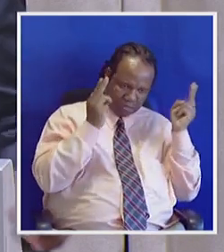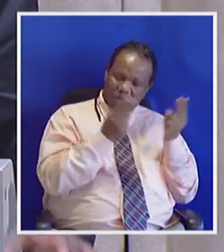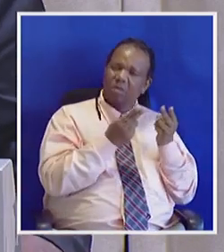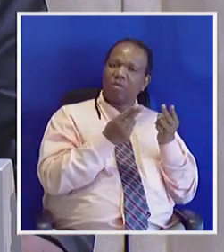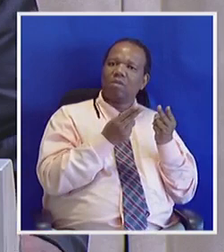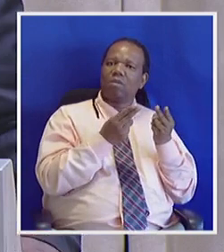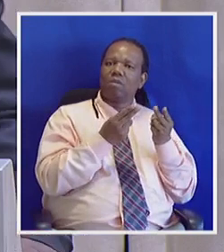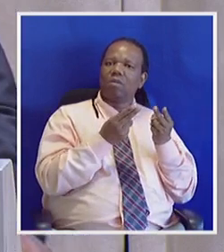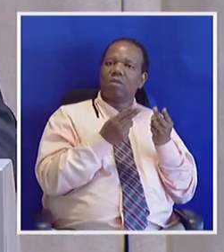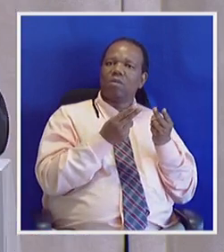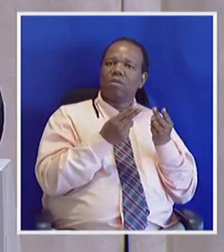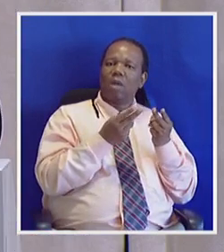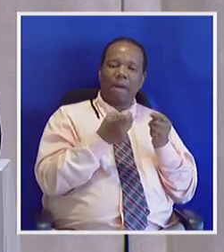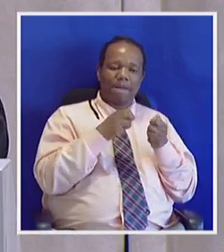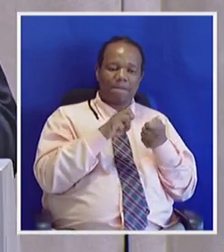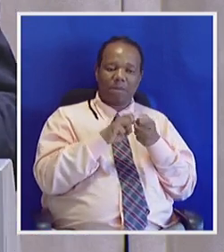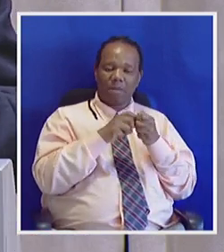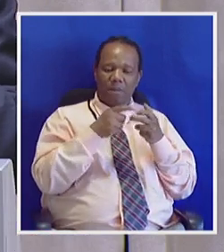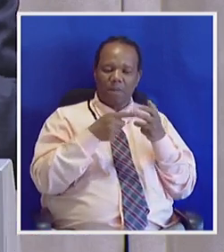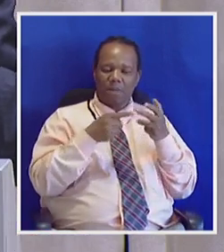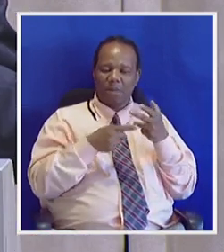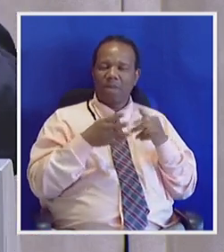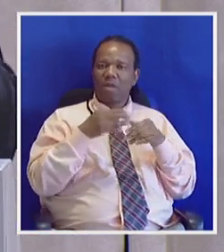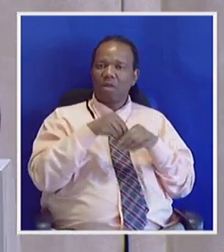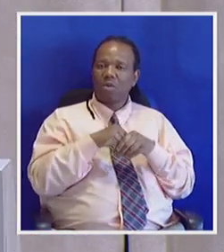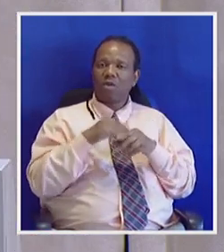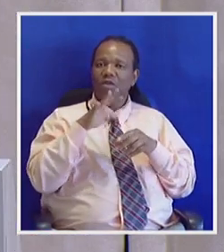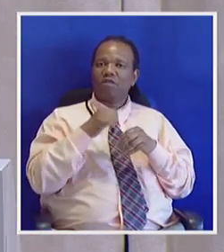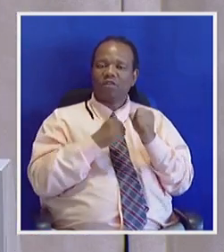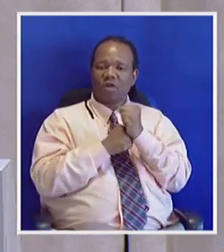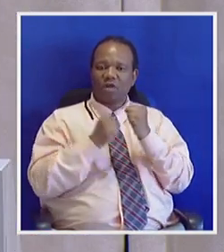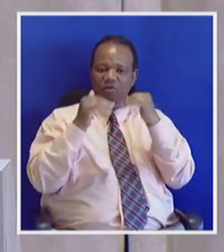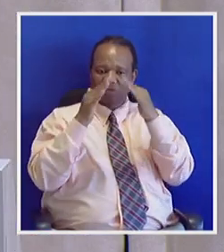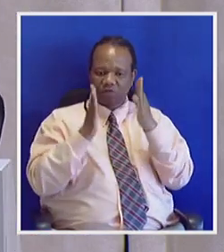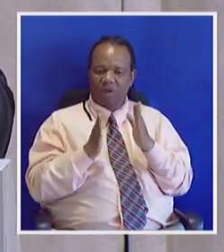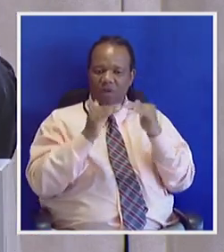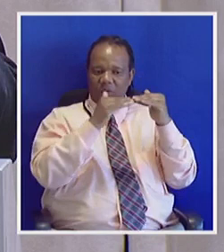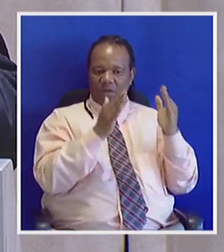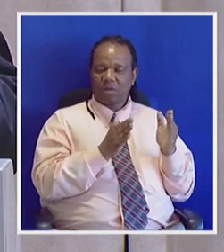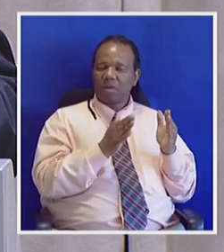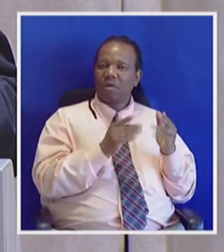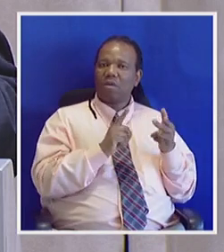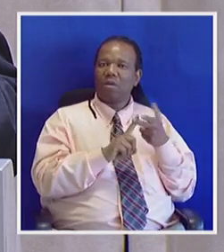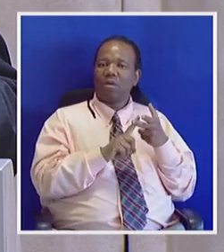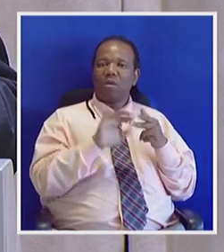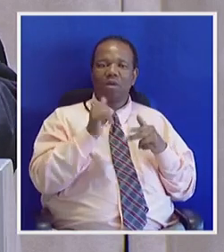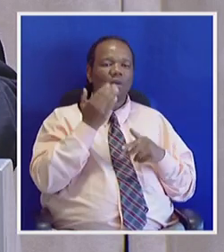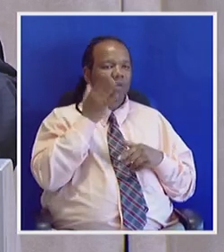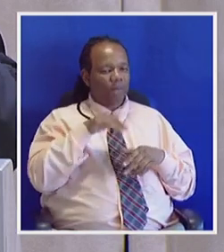So these problems, including infrastructure, but also including